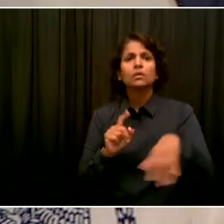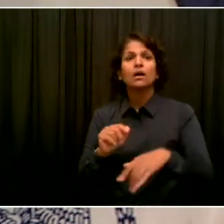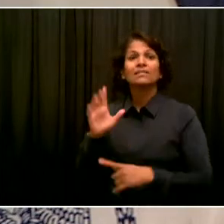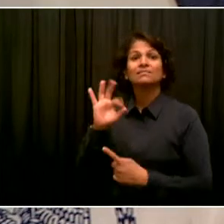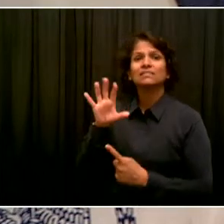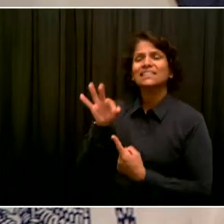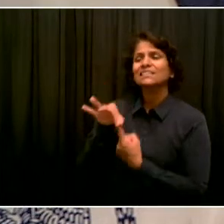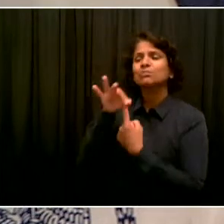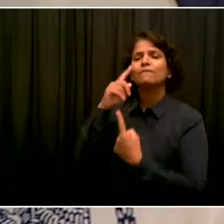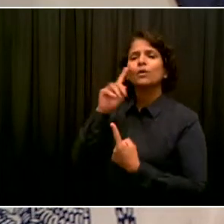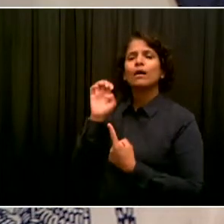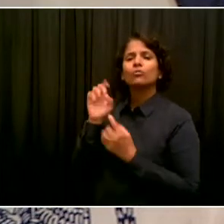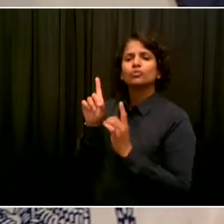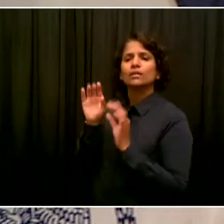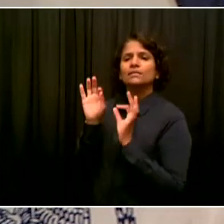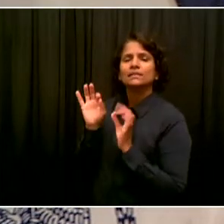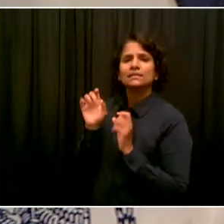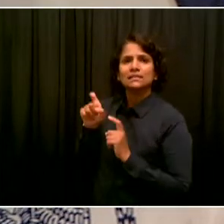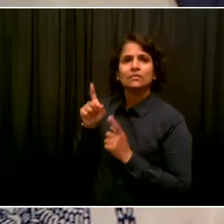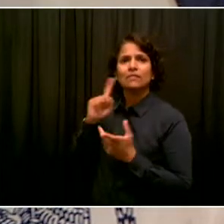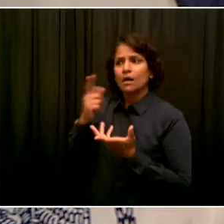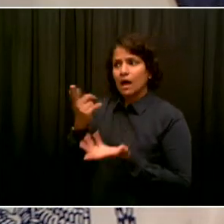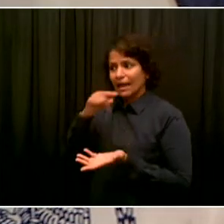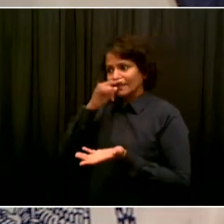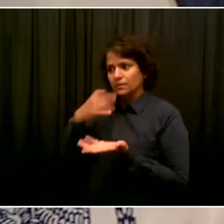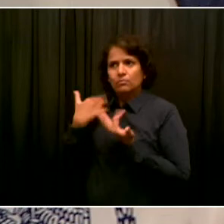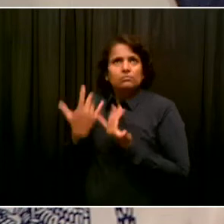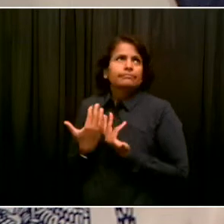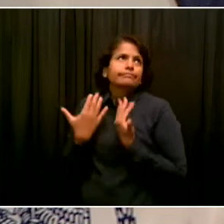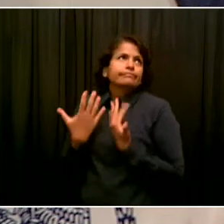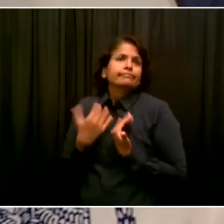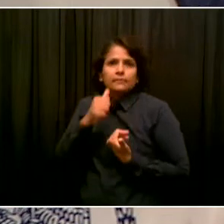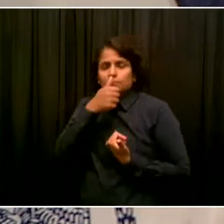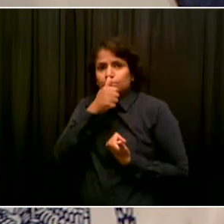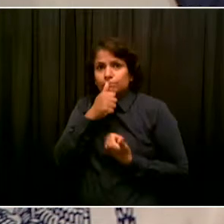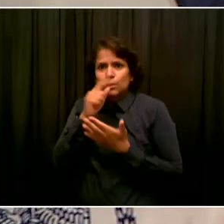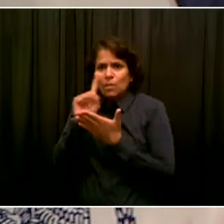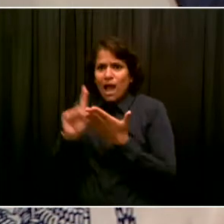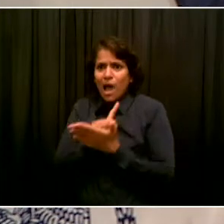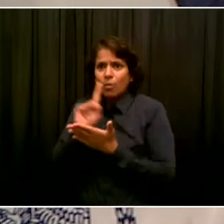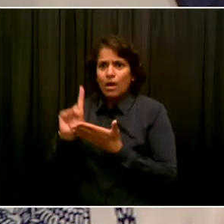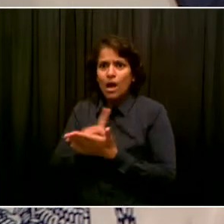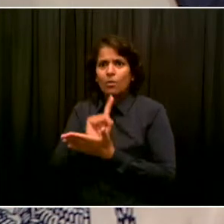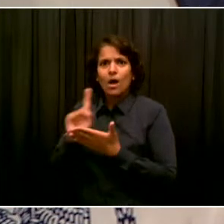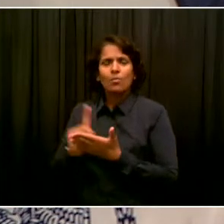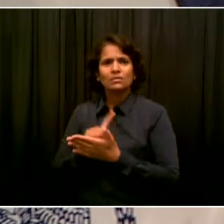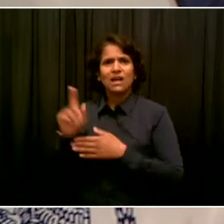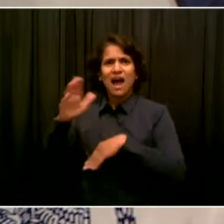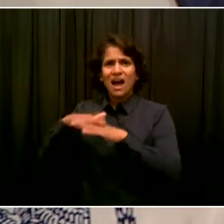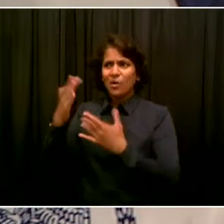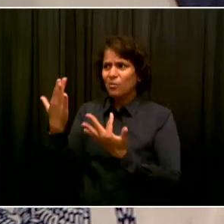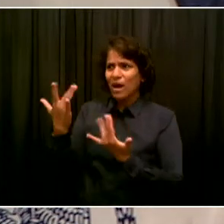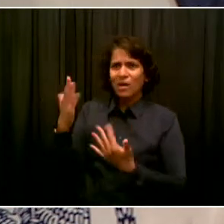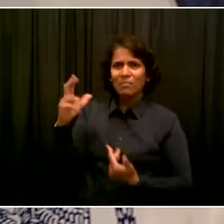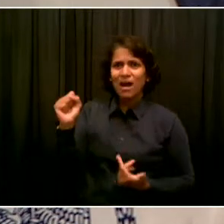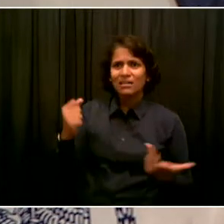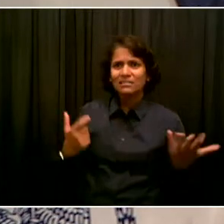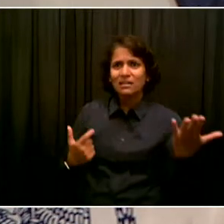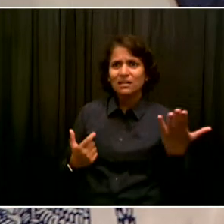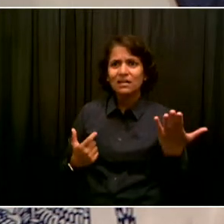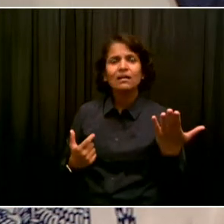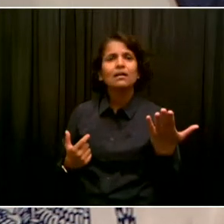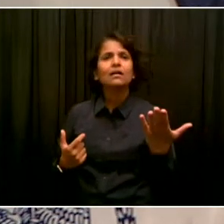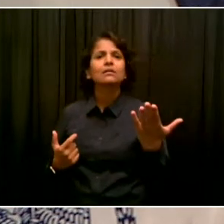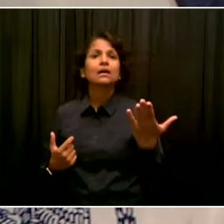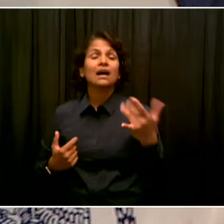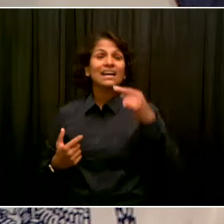being taken to the wrong schools. Additionally, we've heard that students are still missing Metro cards. So while